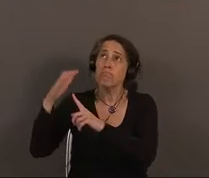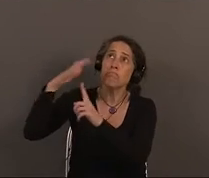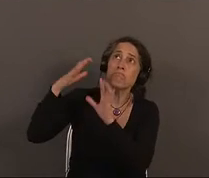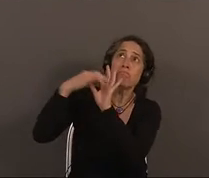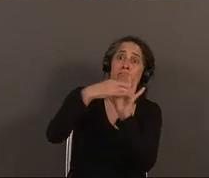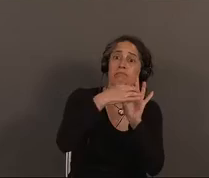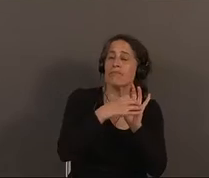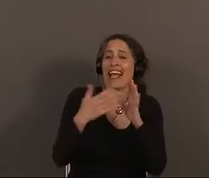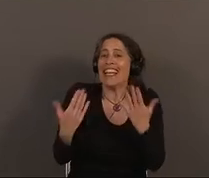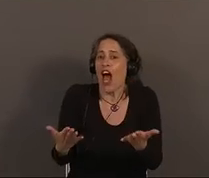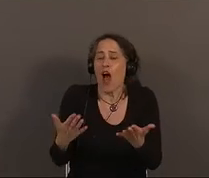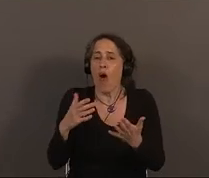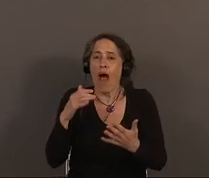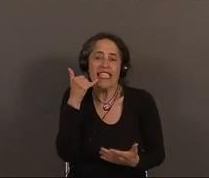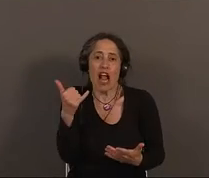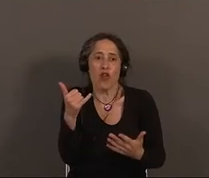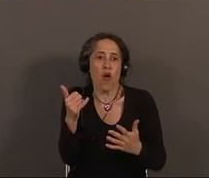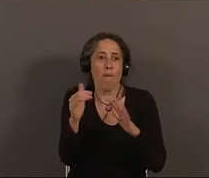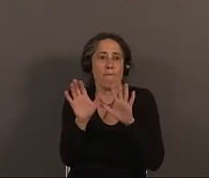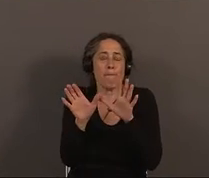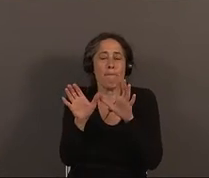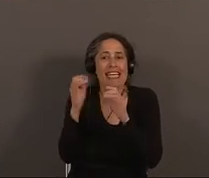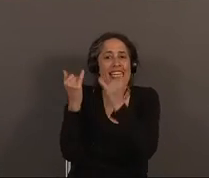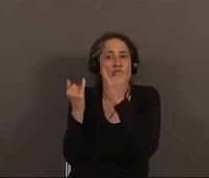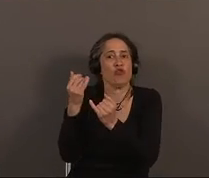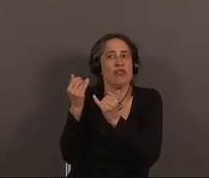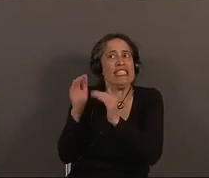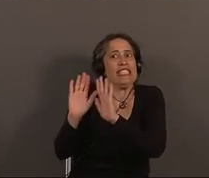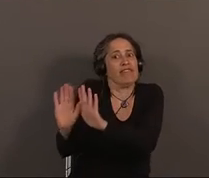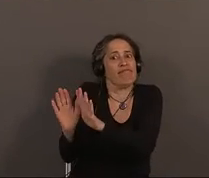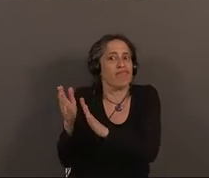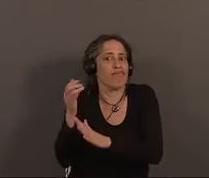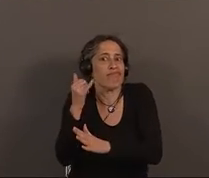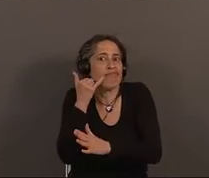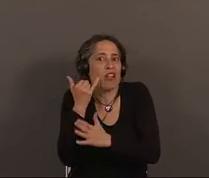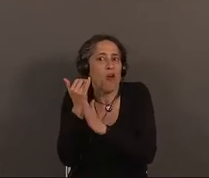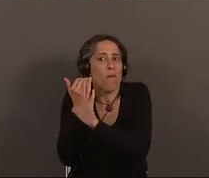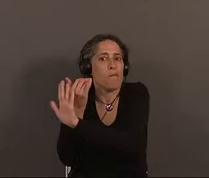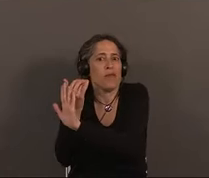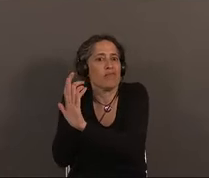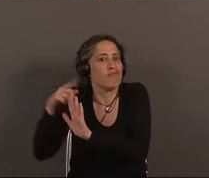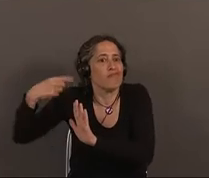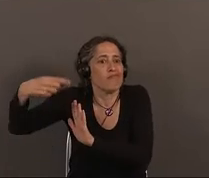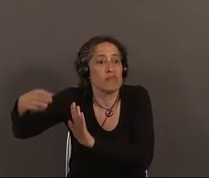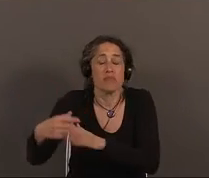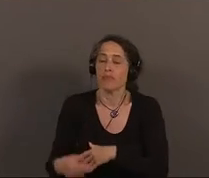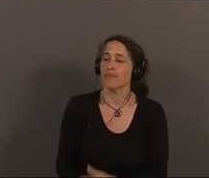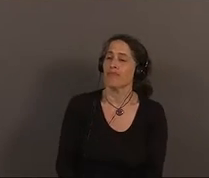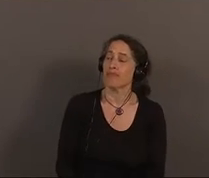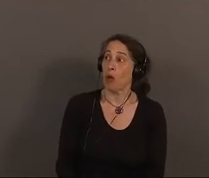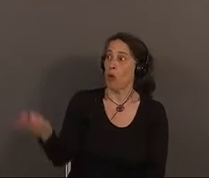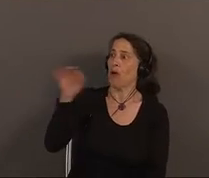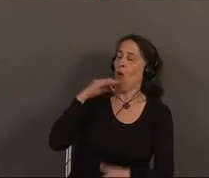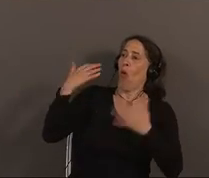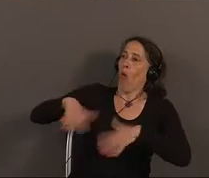Wow. And the broader digital market? We start with a big question, then we narrow it down. Well, today is a celebration